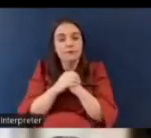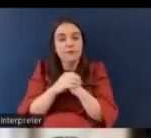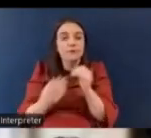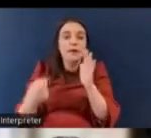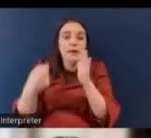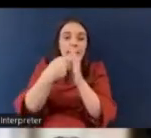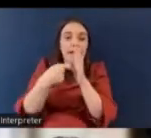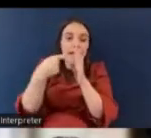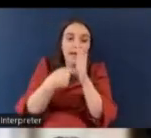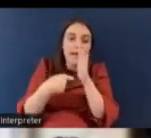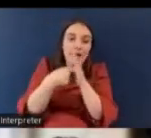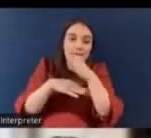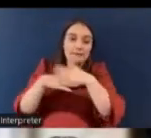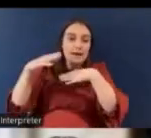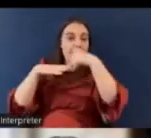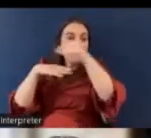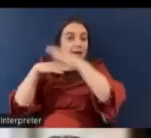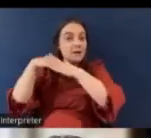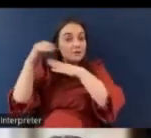that story.